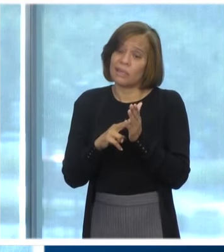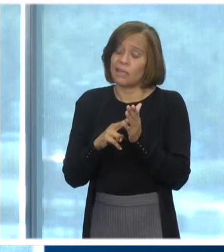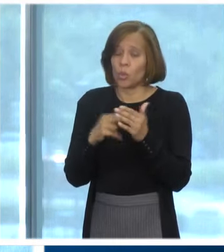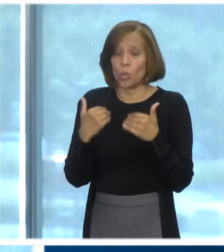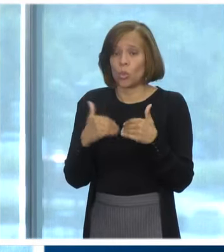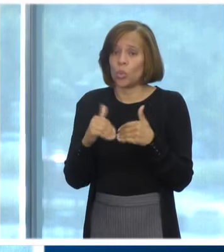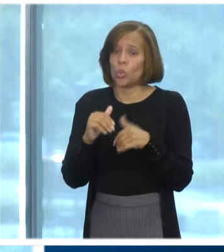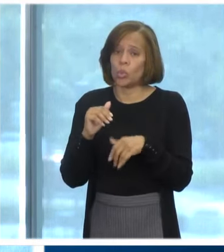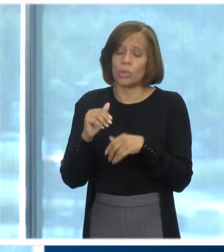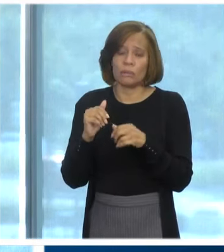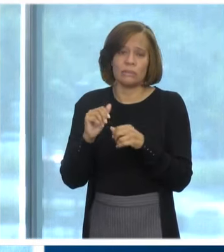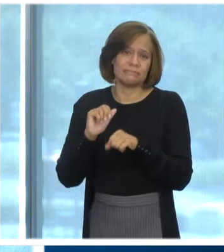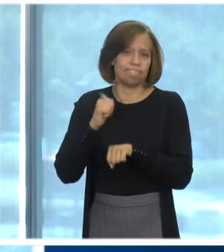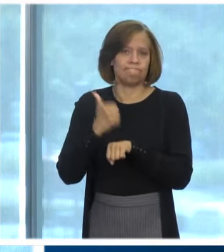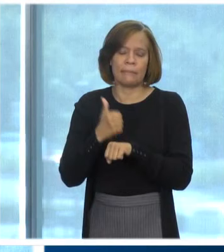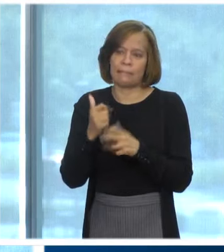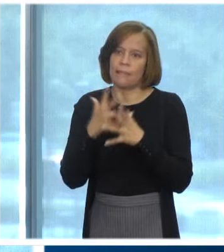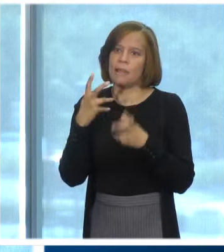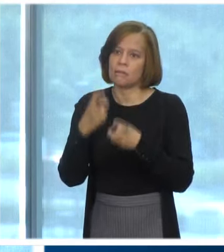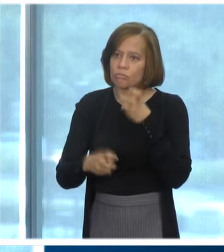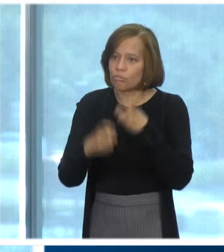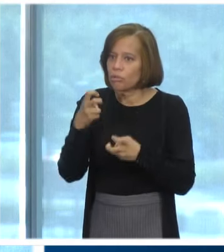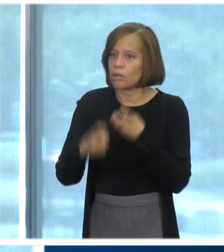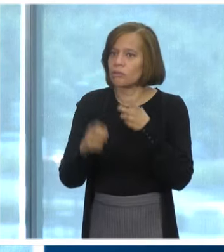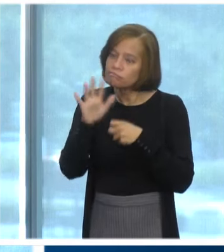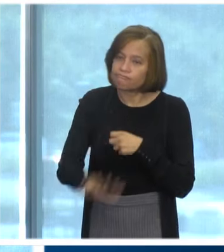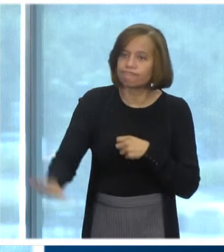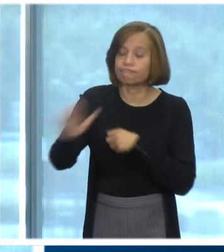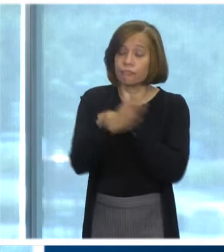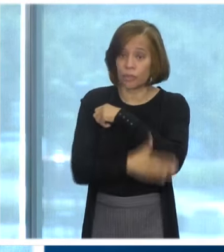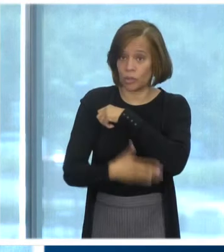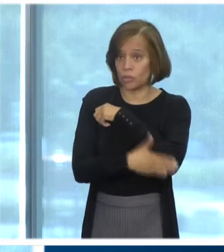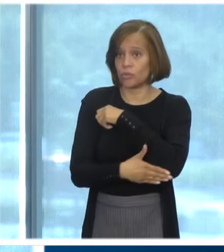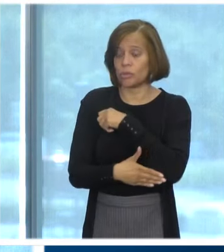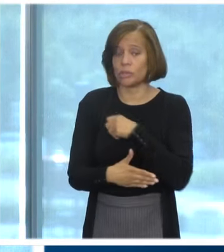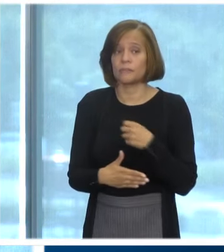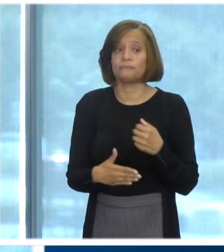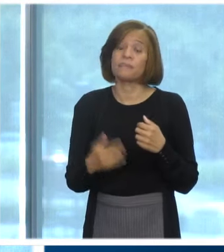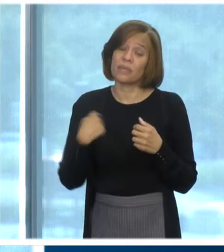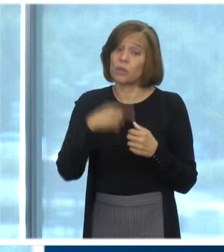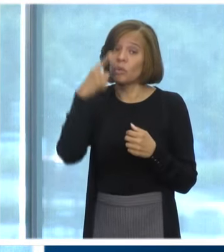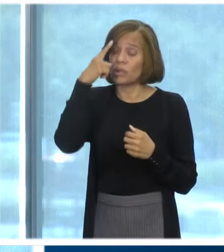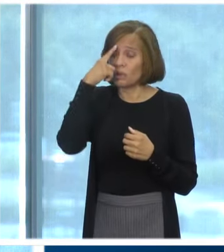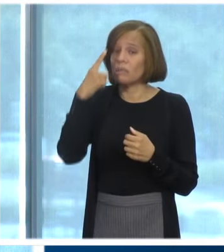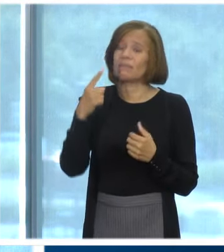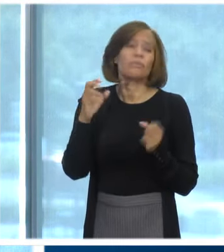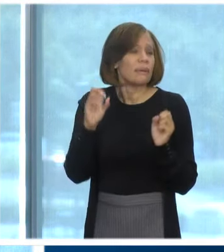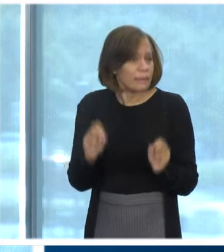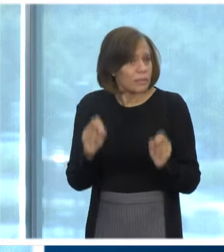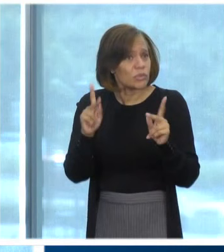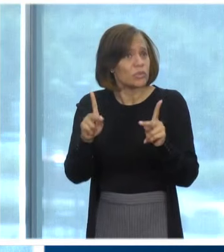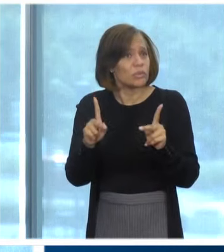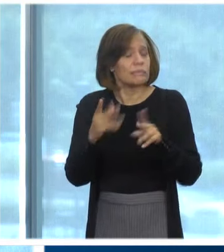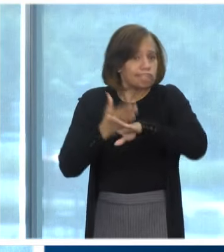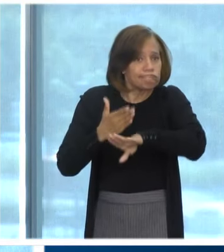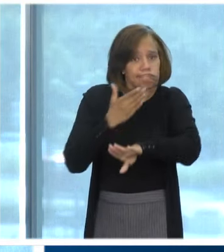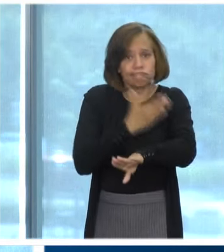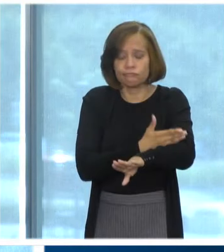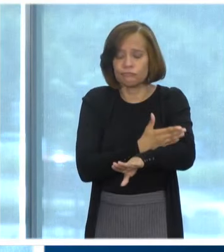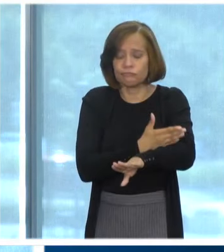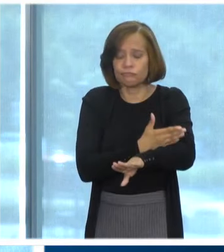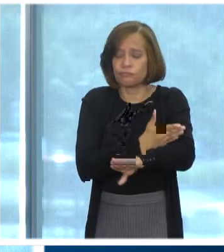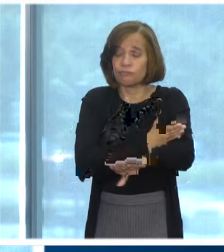across the country. And we would highlight for you that we believe going forward there are opportunities to improve the